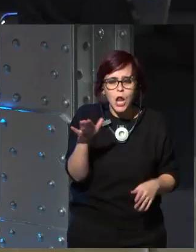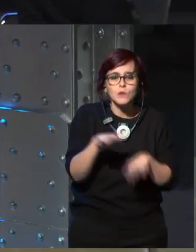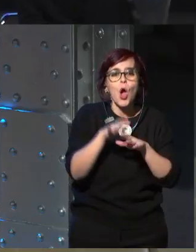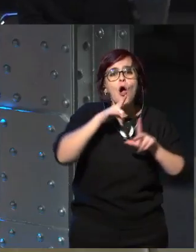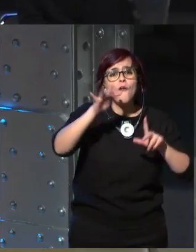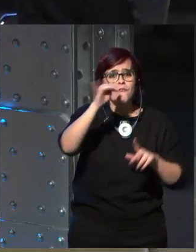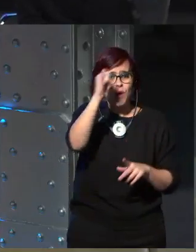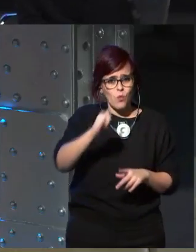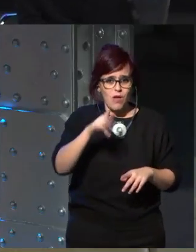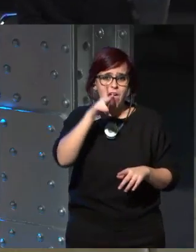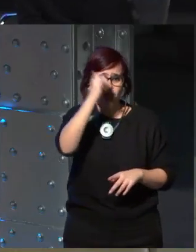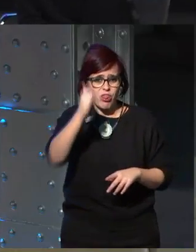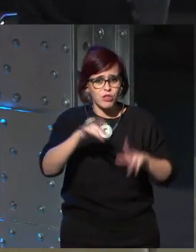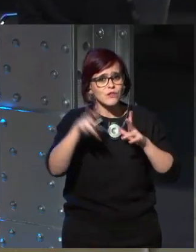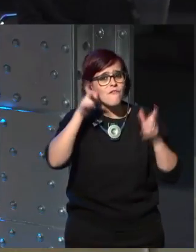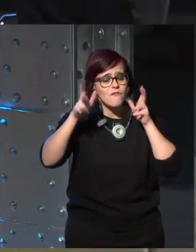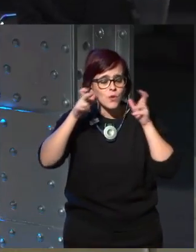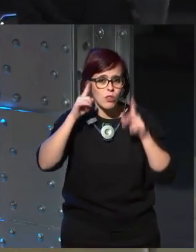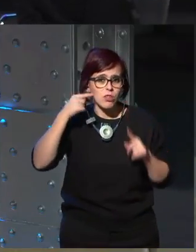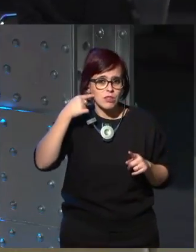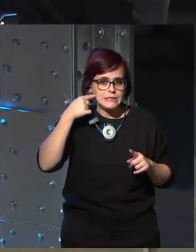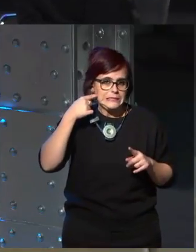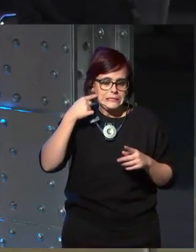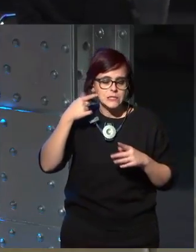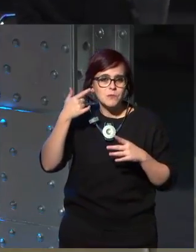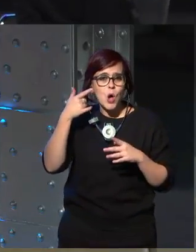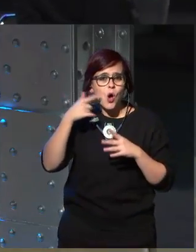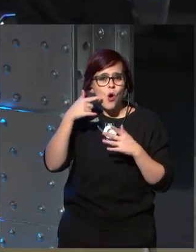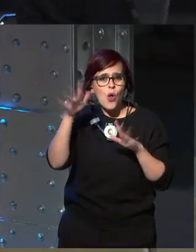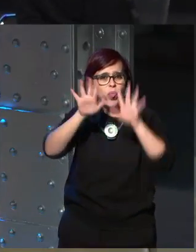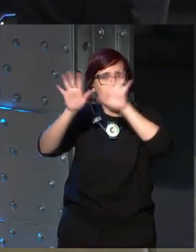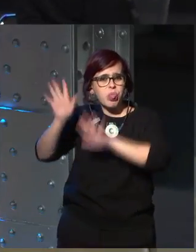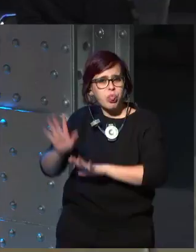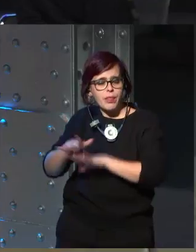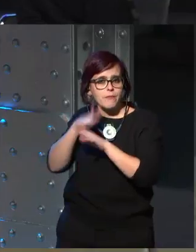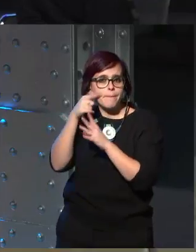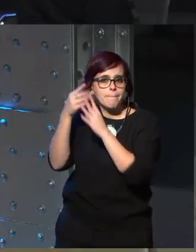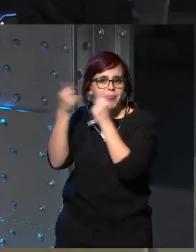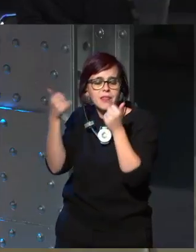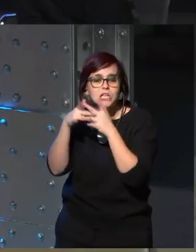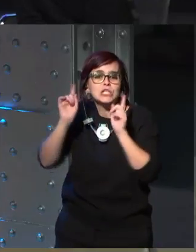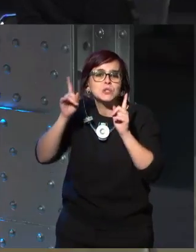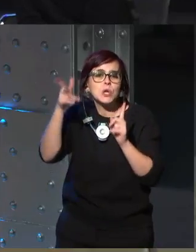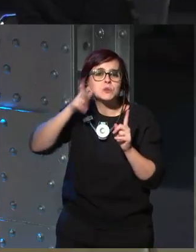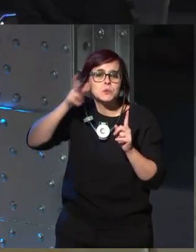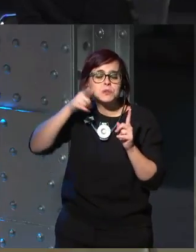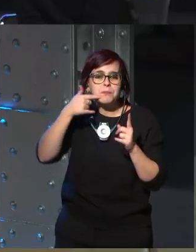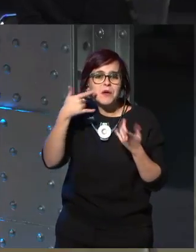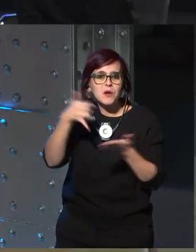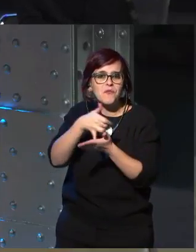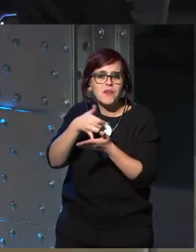at that moment that are being masked and just leave the other ones in. So they have science on their side, but then you can't help but think, like, how can you